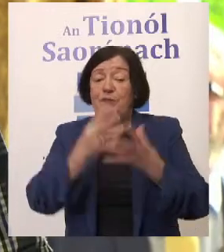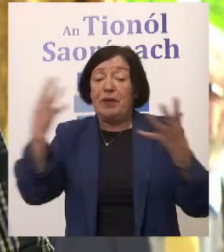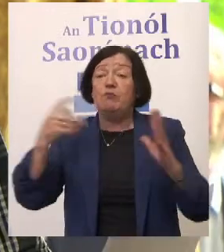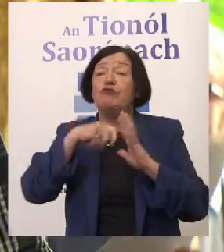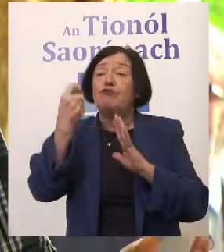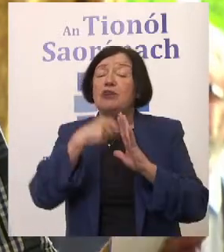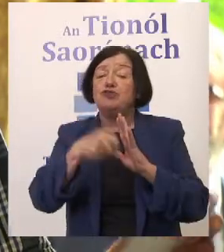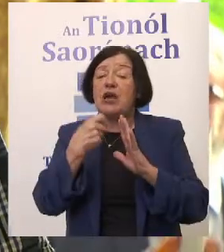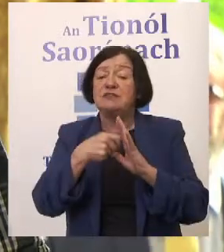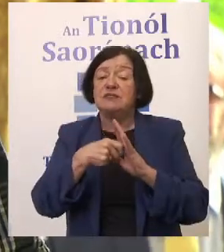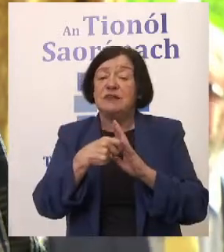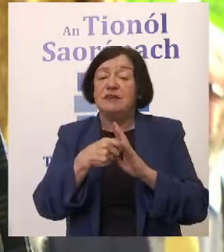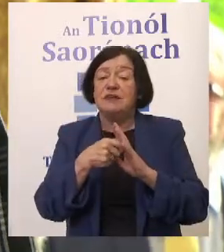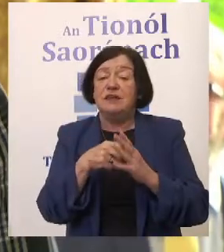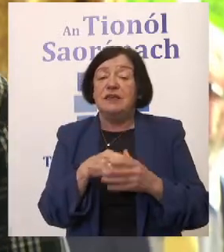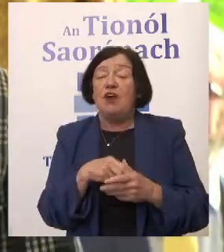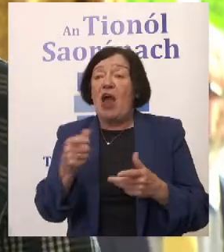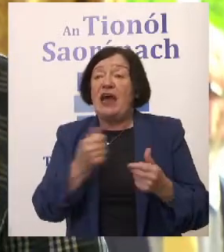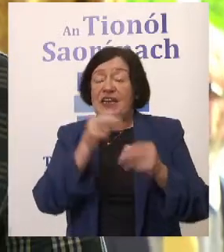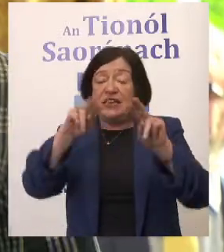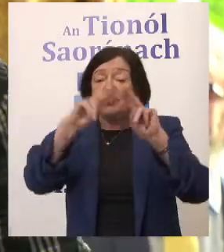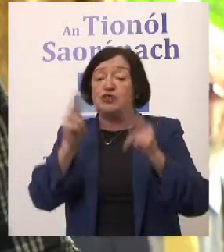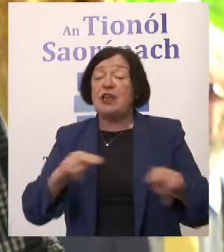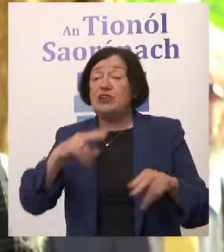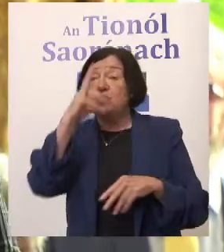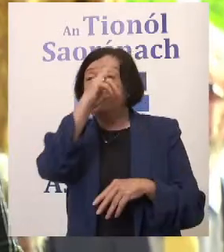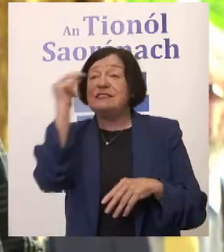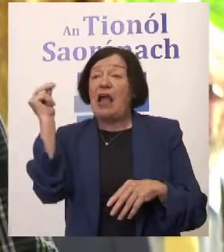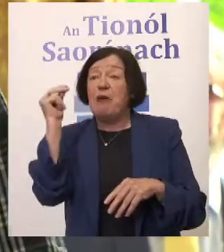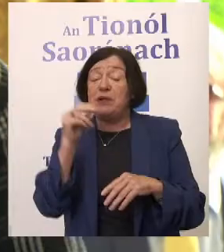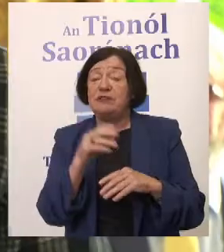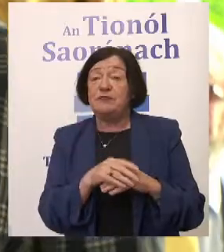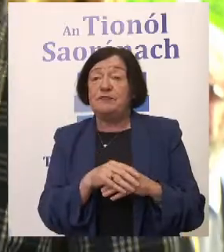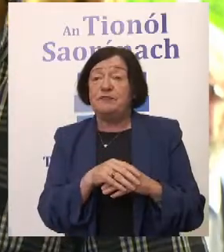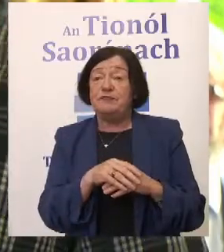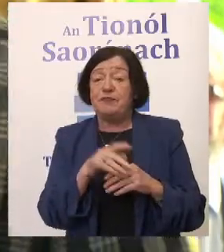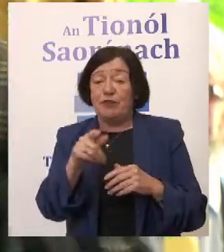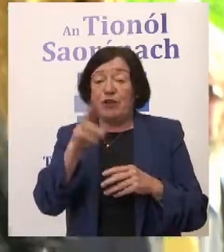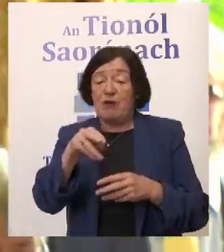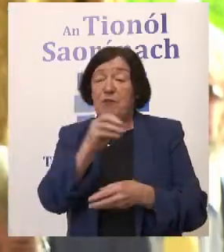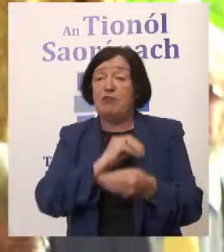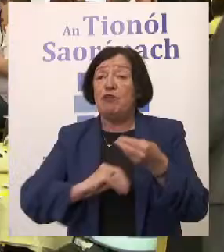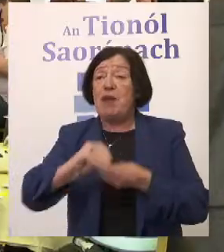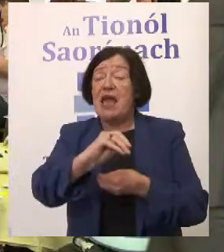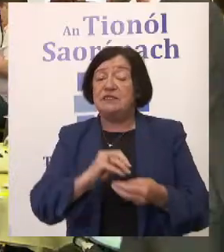Or, perhaps is there any international examples where this is already in place?